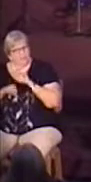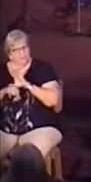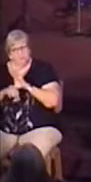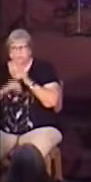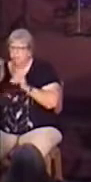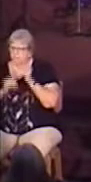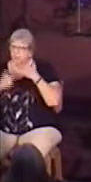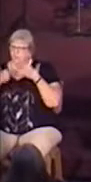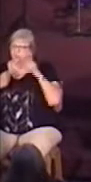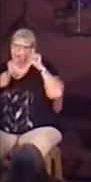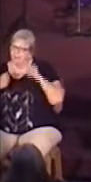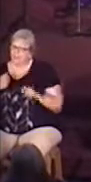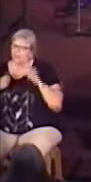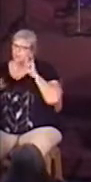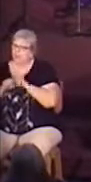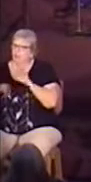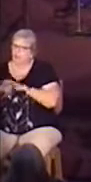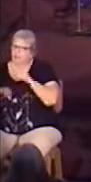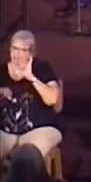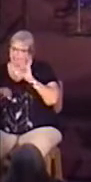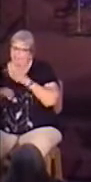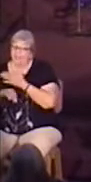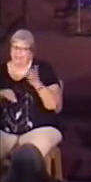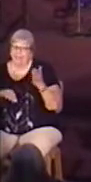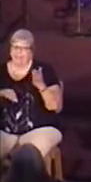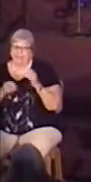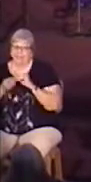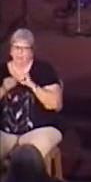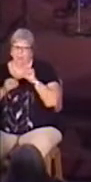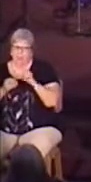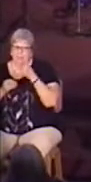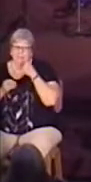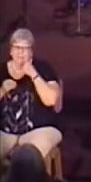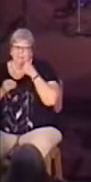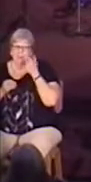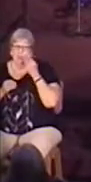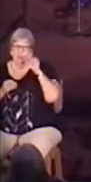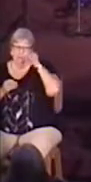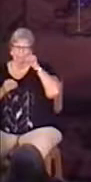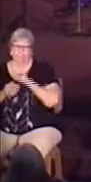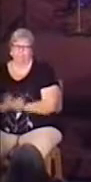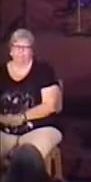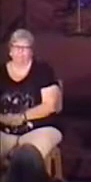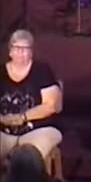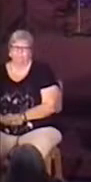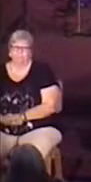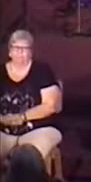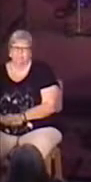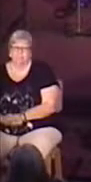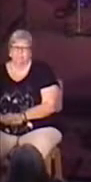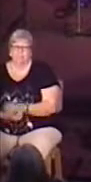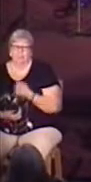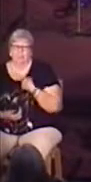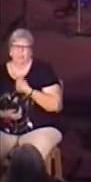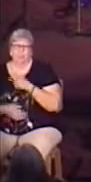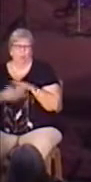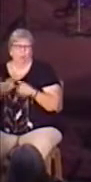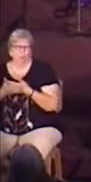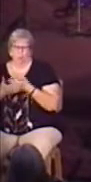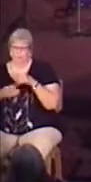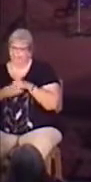we've got to agree on seven things. Number one, he says, is what? One body. We are all in this